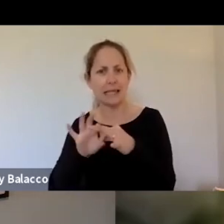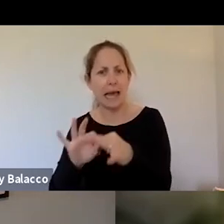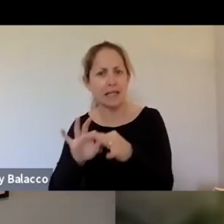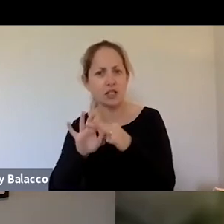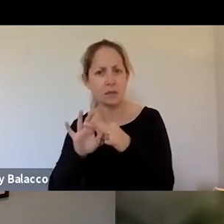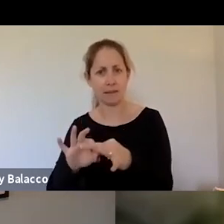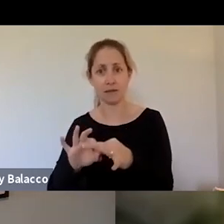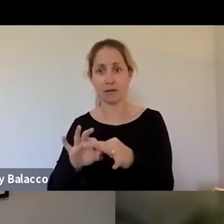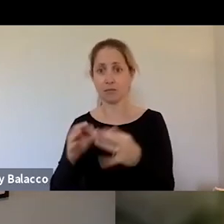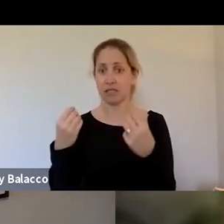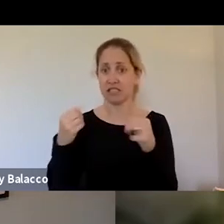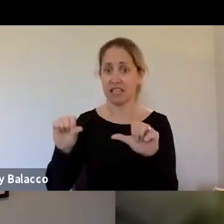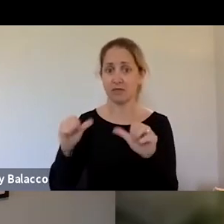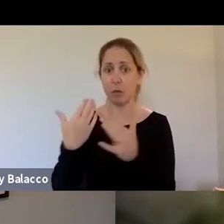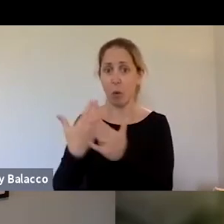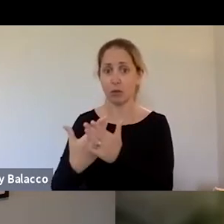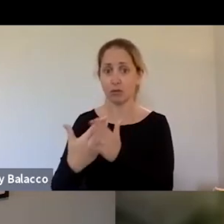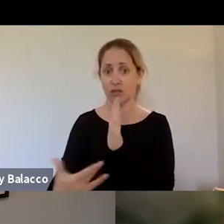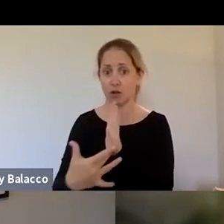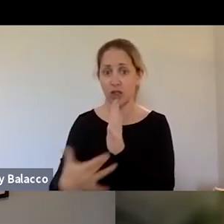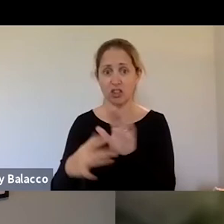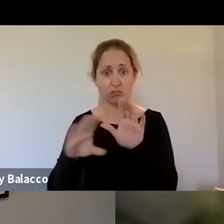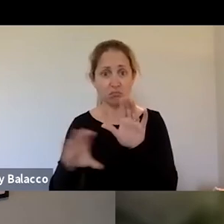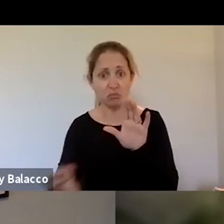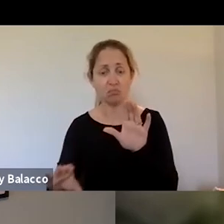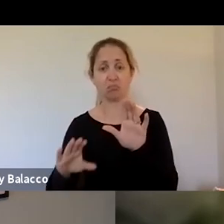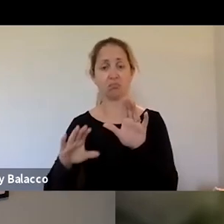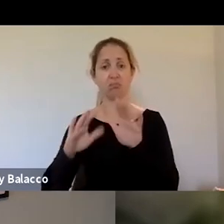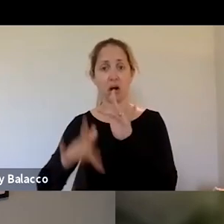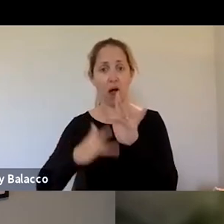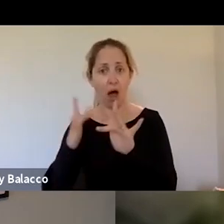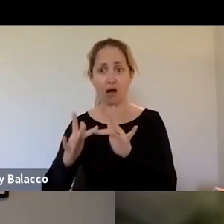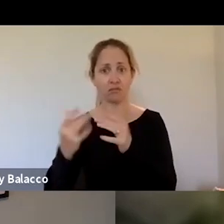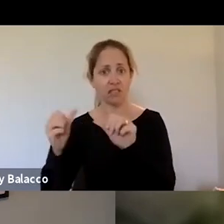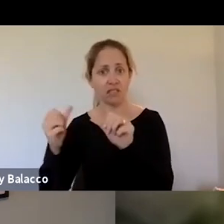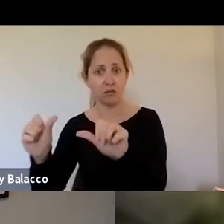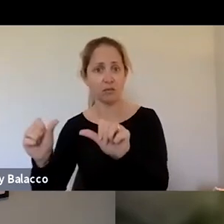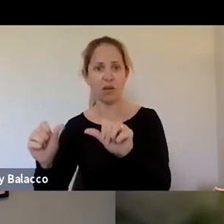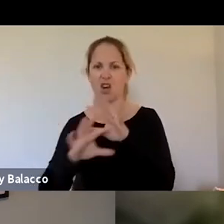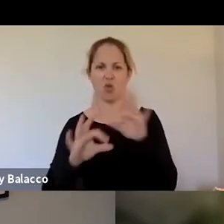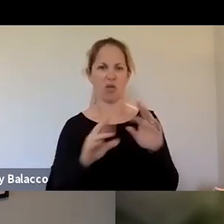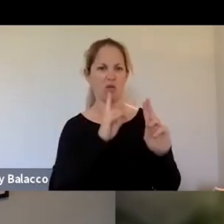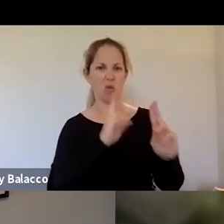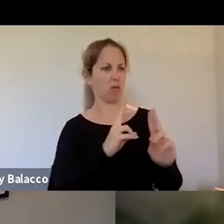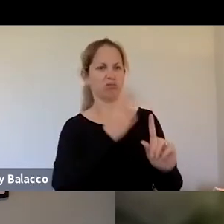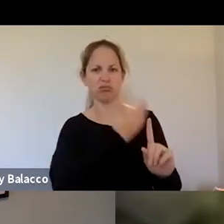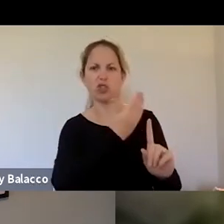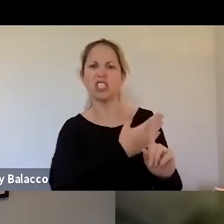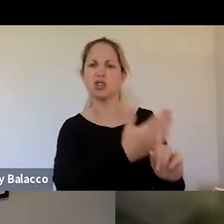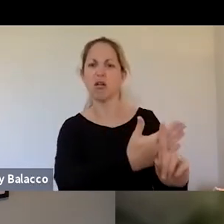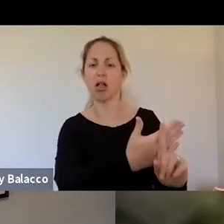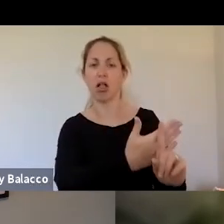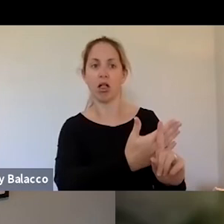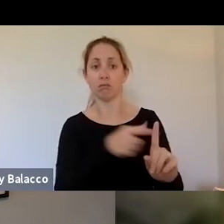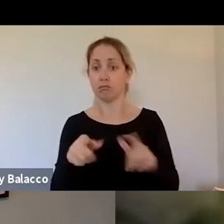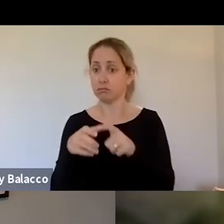in those spaces in between the more traditional and established models that have always existed in one form or another, but have expanded like never